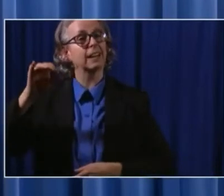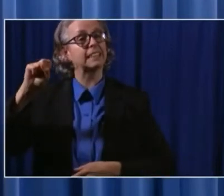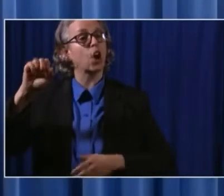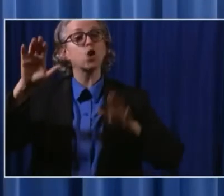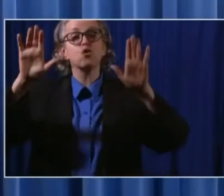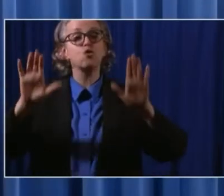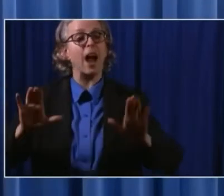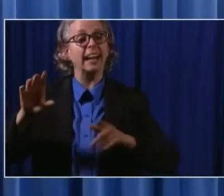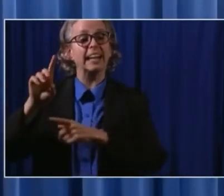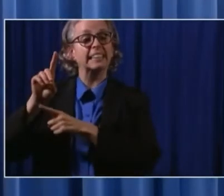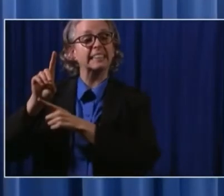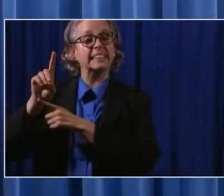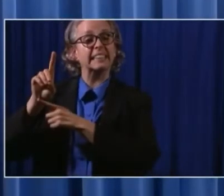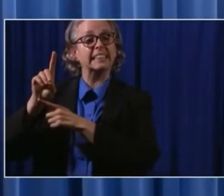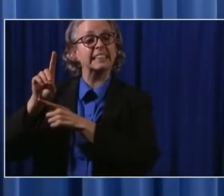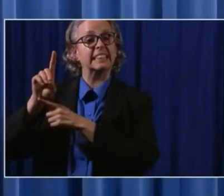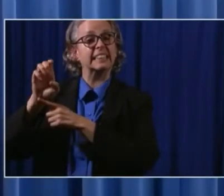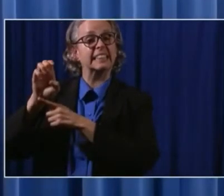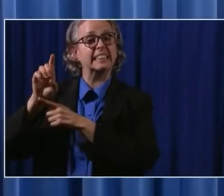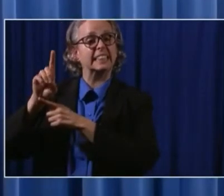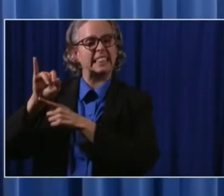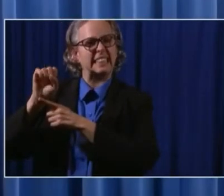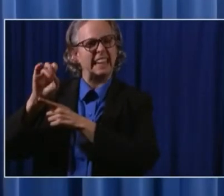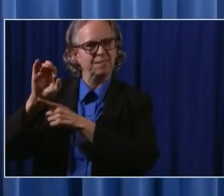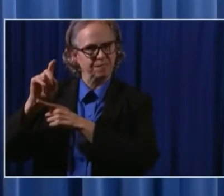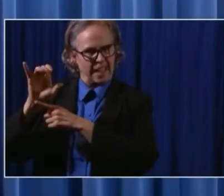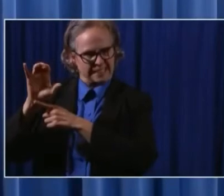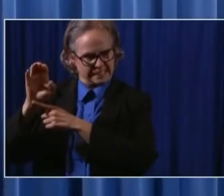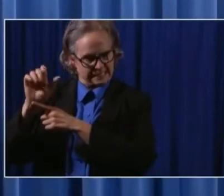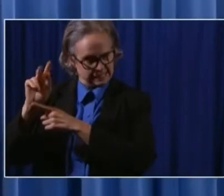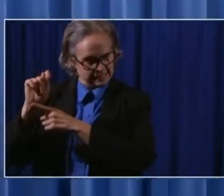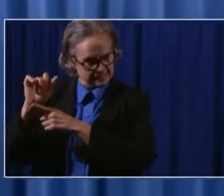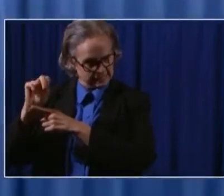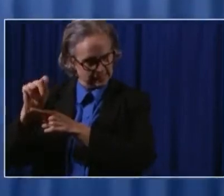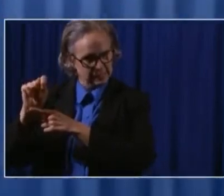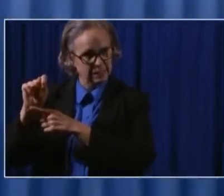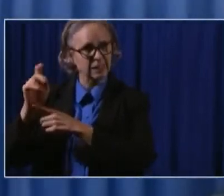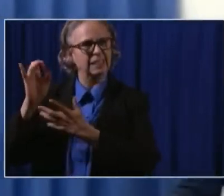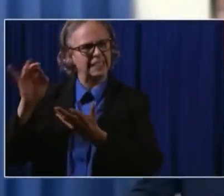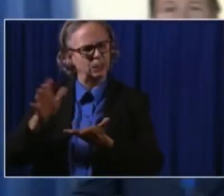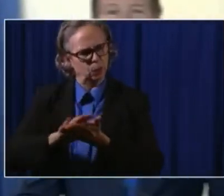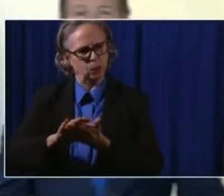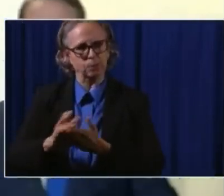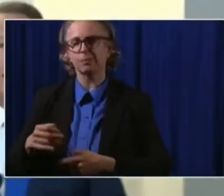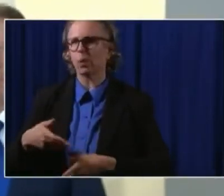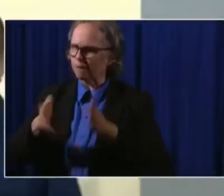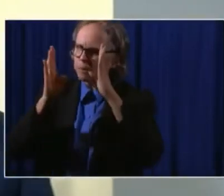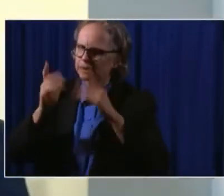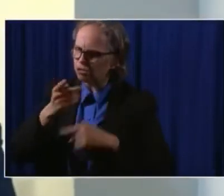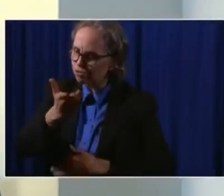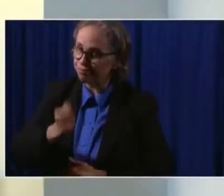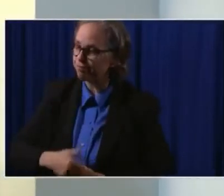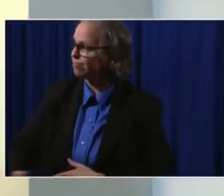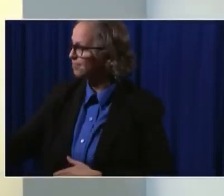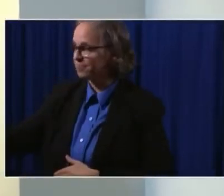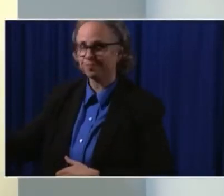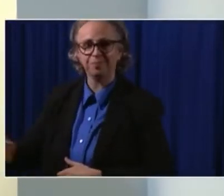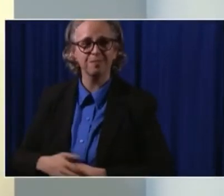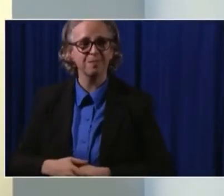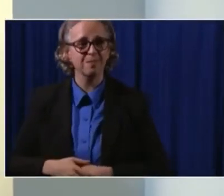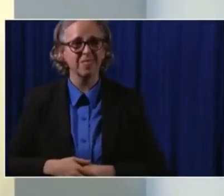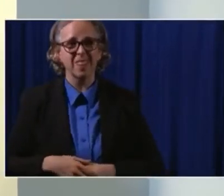I think this is something that we certainly should look at. John? Yeah. Governor, look, I have a great template. I had a